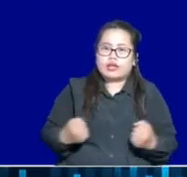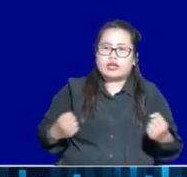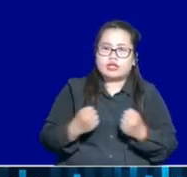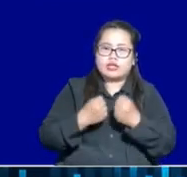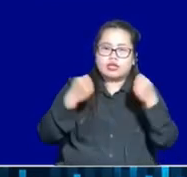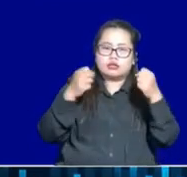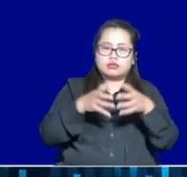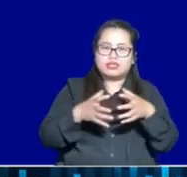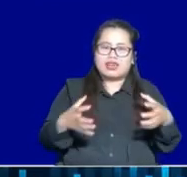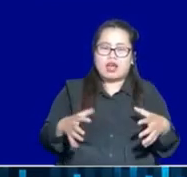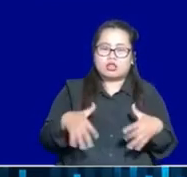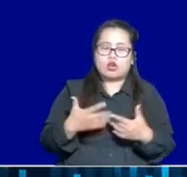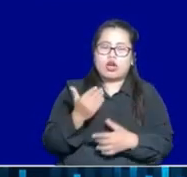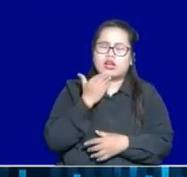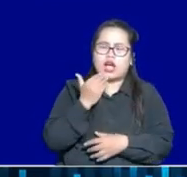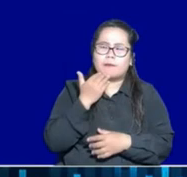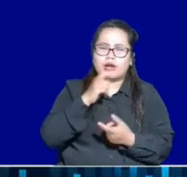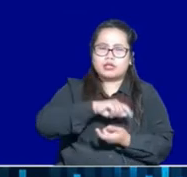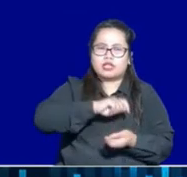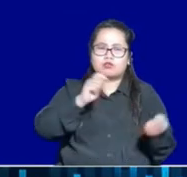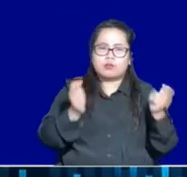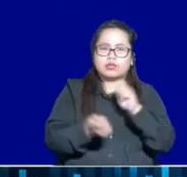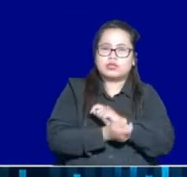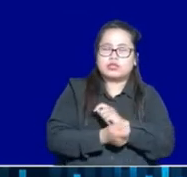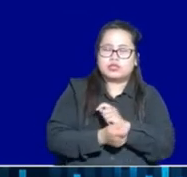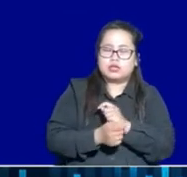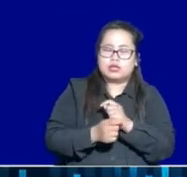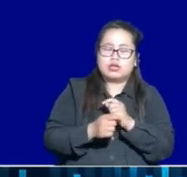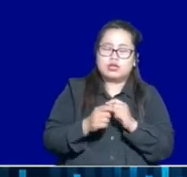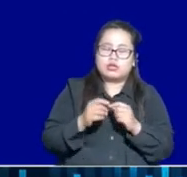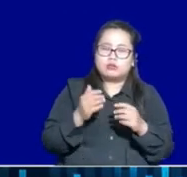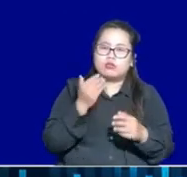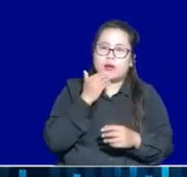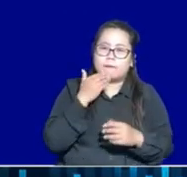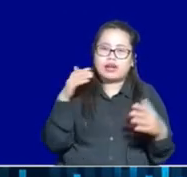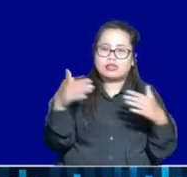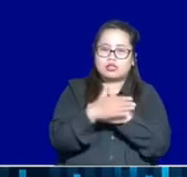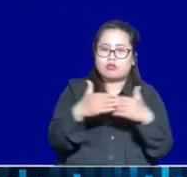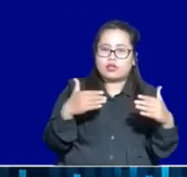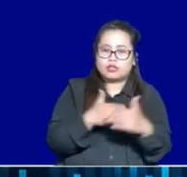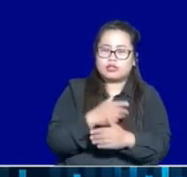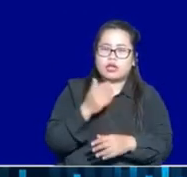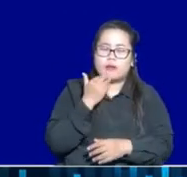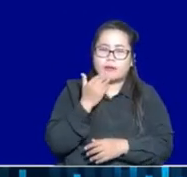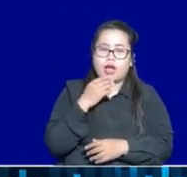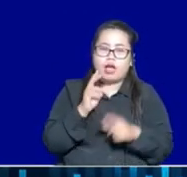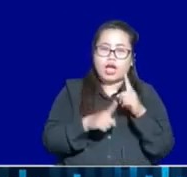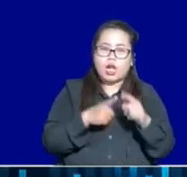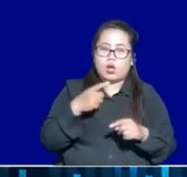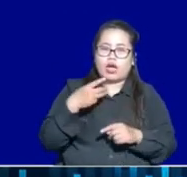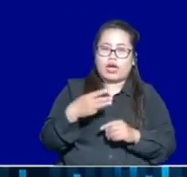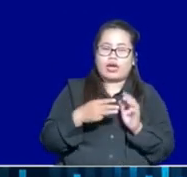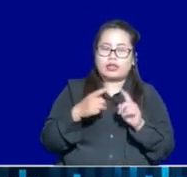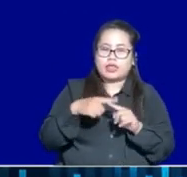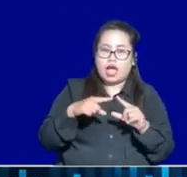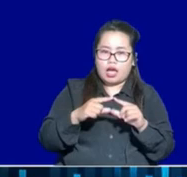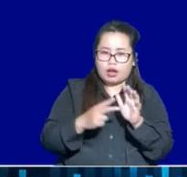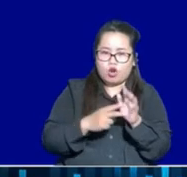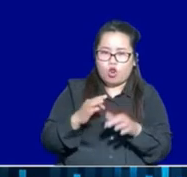Ethanol, LNG are about half as dense. Methanol and liquid ammonia are even less. Hydrogen